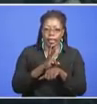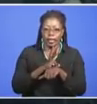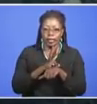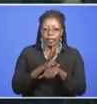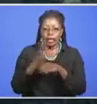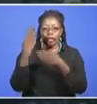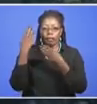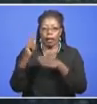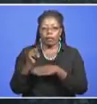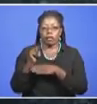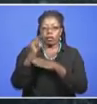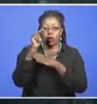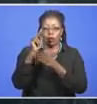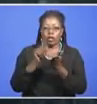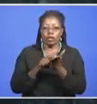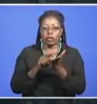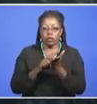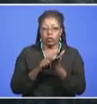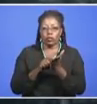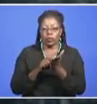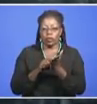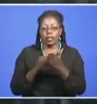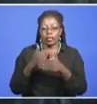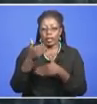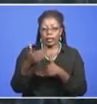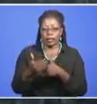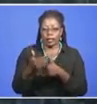The Bahamas Tonight Northern Edition is straight ahead.